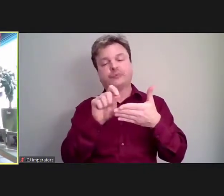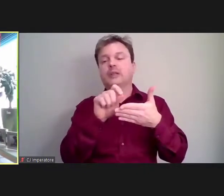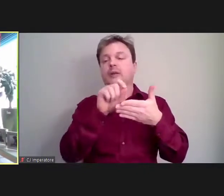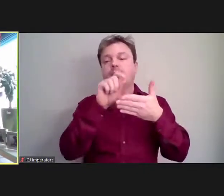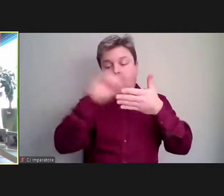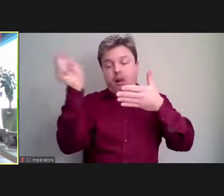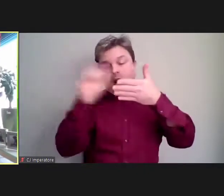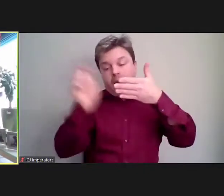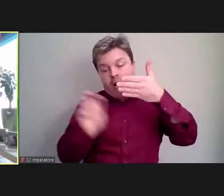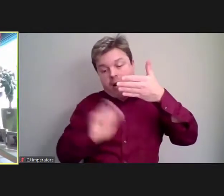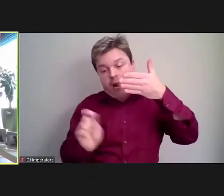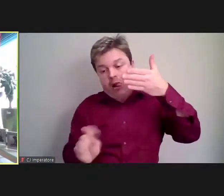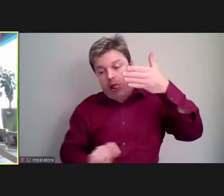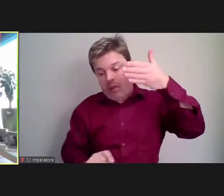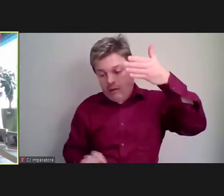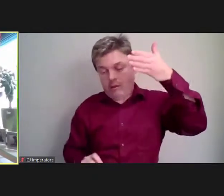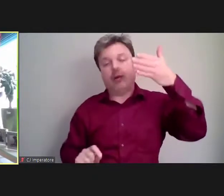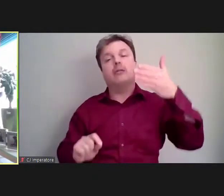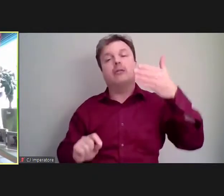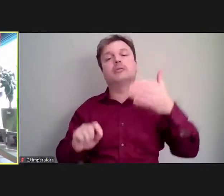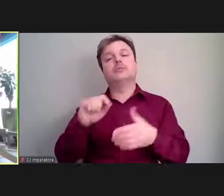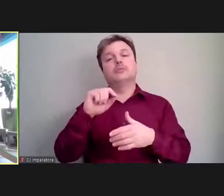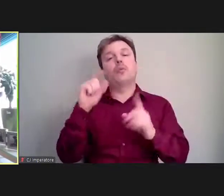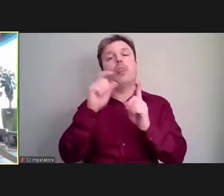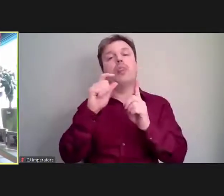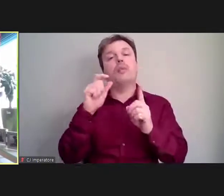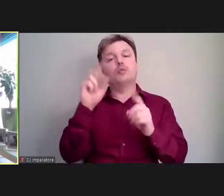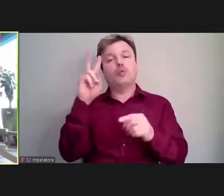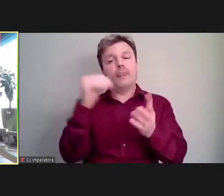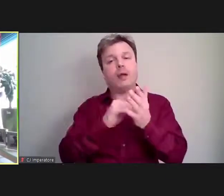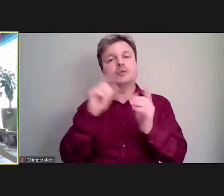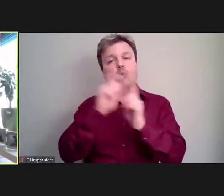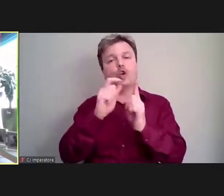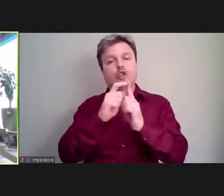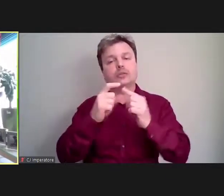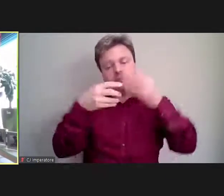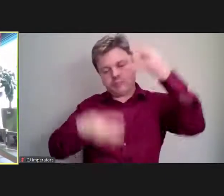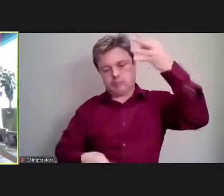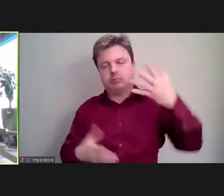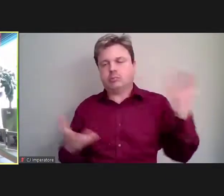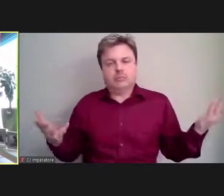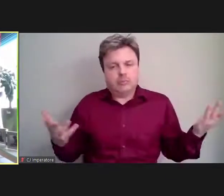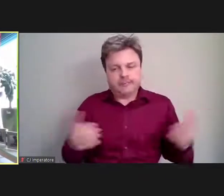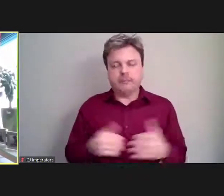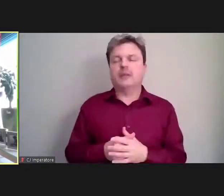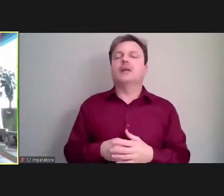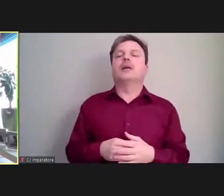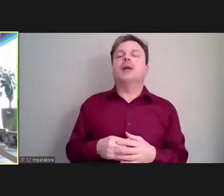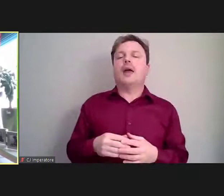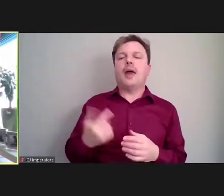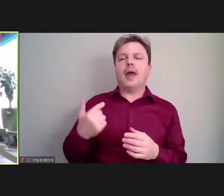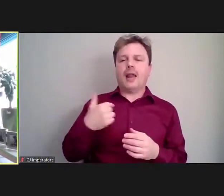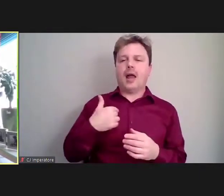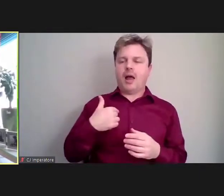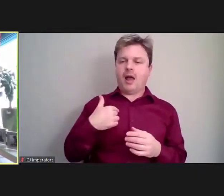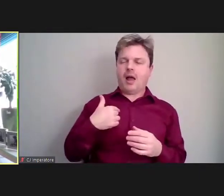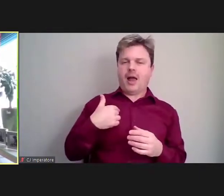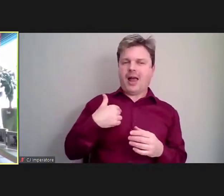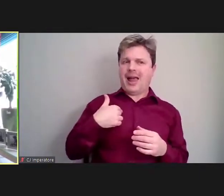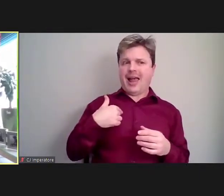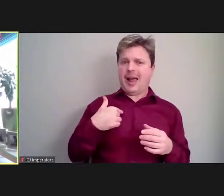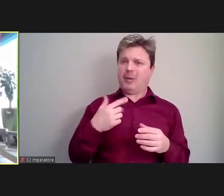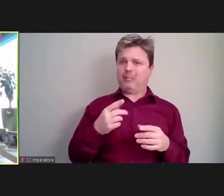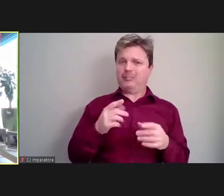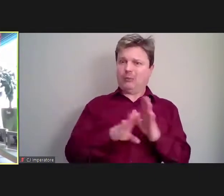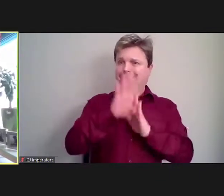2000, or however long the composition was supposed to be. And as a budding writing professional, I thought that he was already